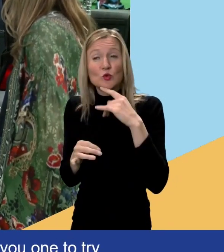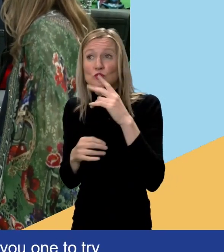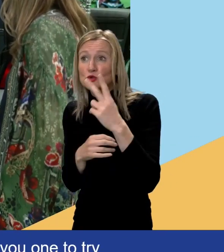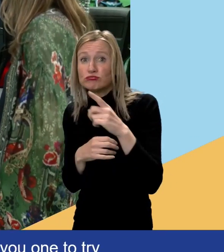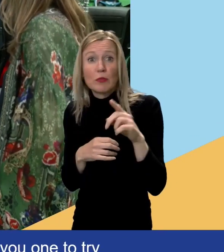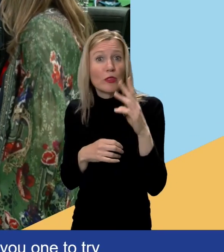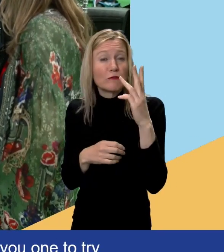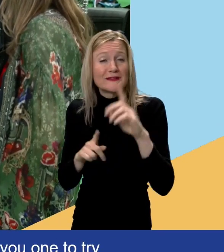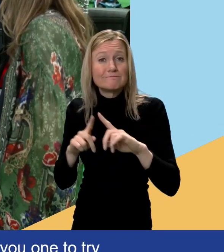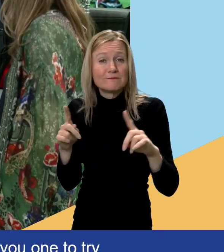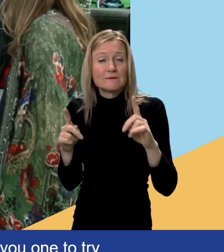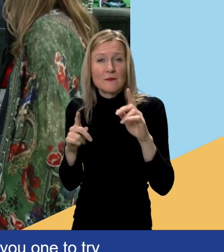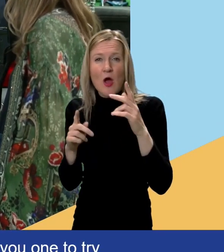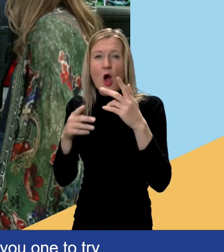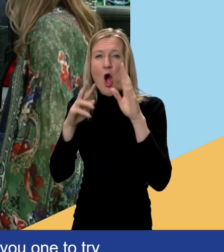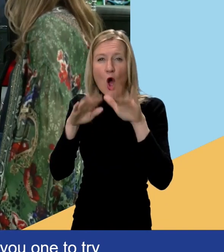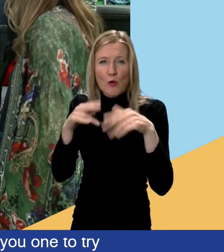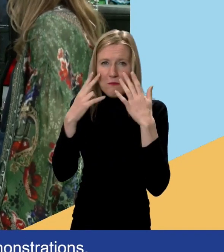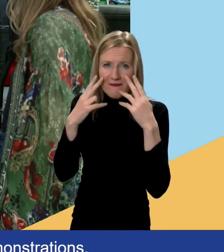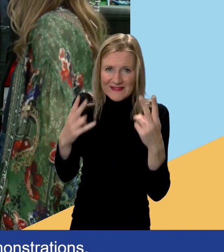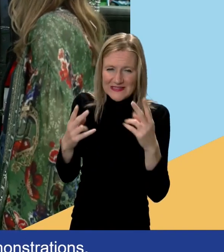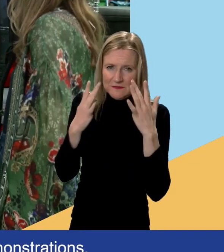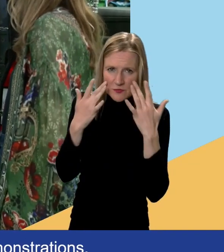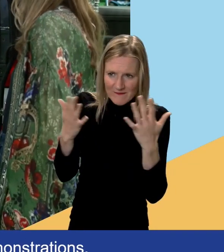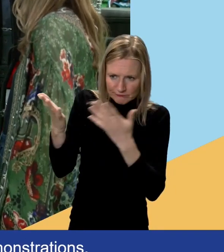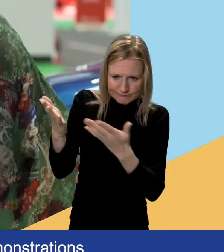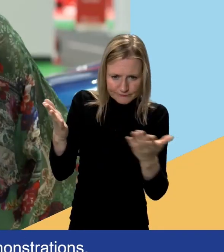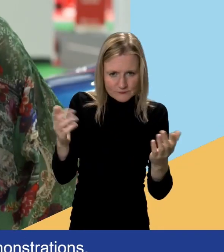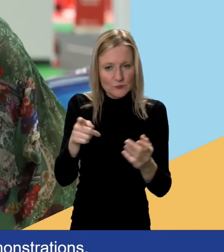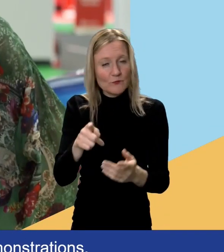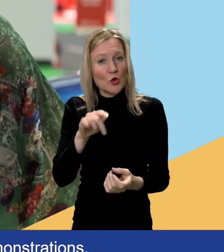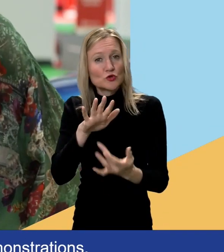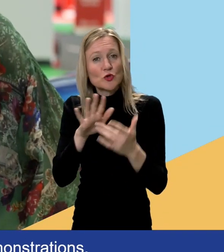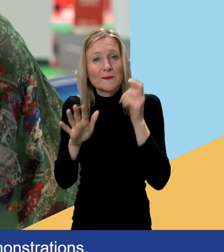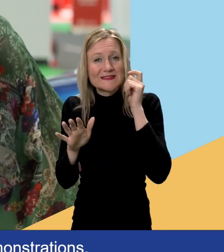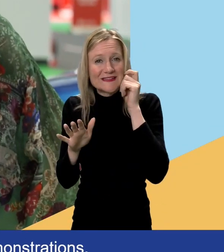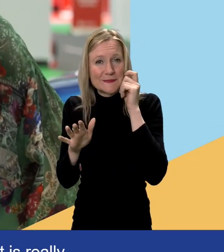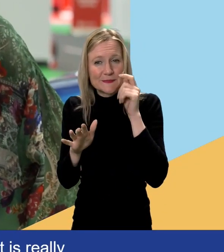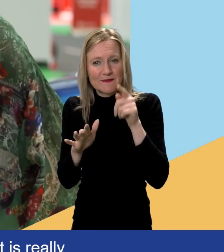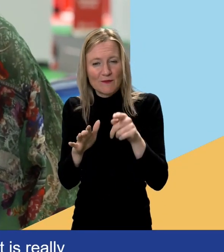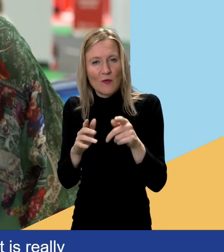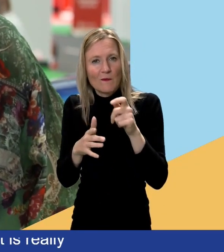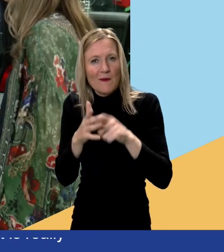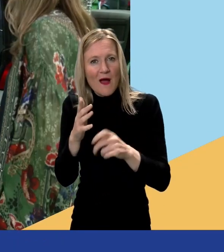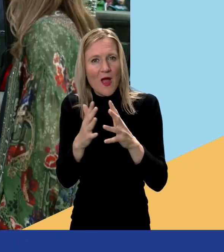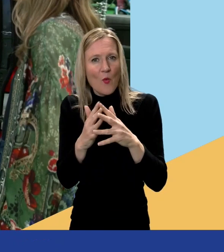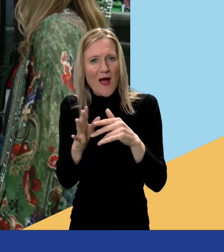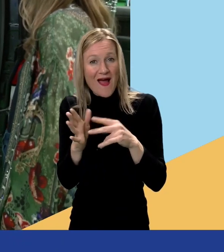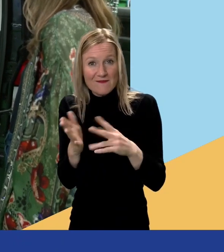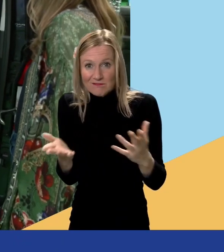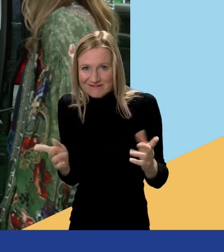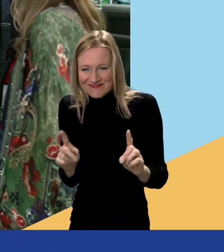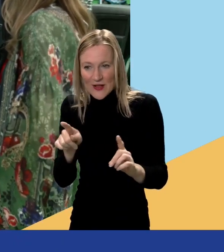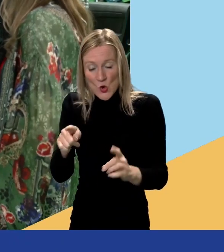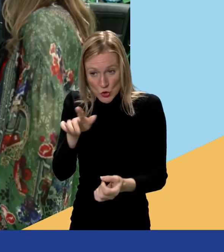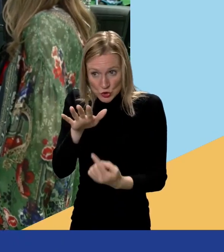some time up, but it's so important to get the one that's really right for you. Yeah. And what would your top tips be for buying a WAV? Oh, that's the difficult one. The top